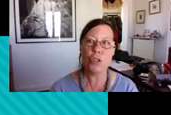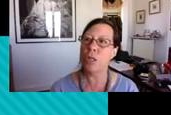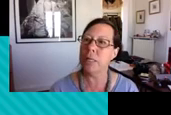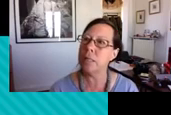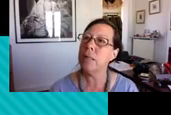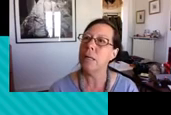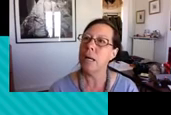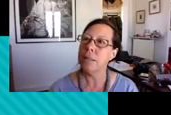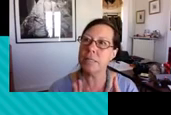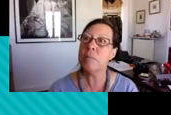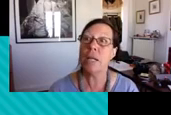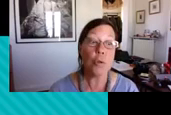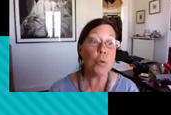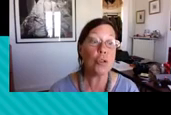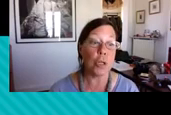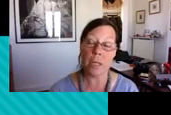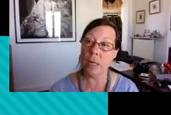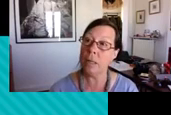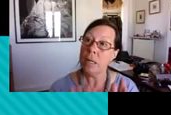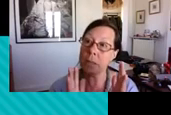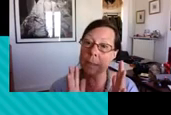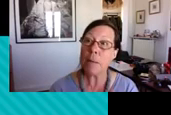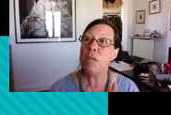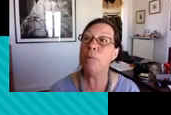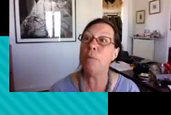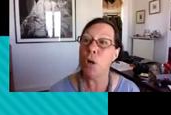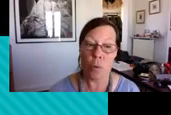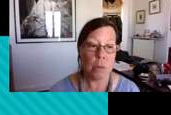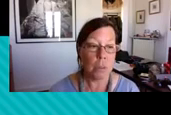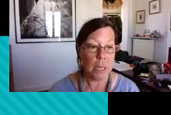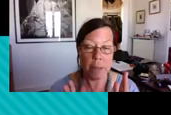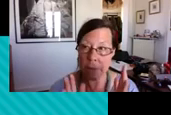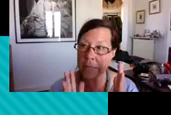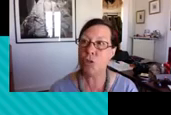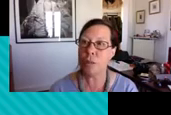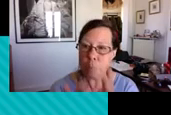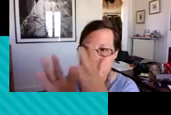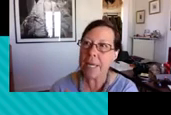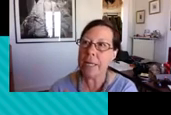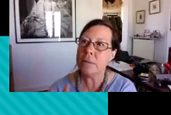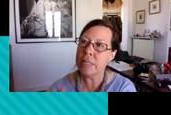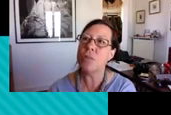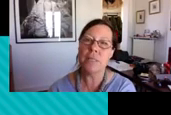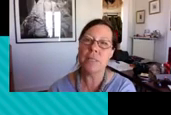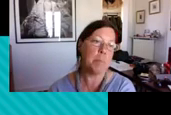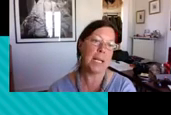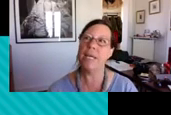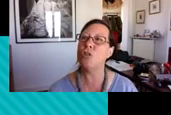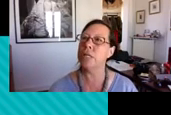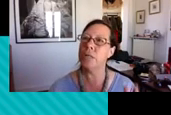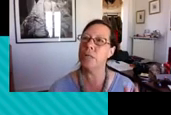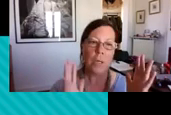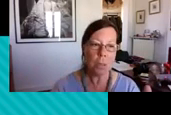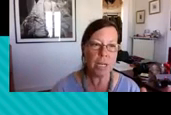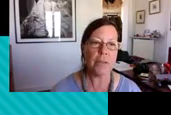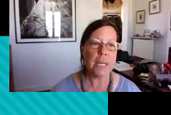publish some kind of a news short to let people know that they shouldn't be taking such and such medication